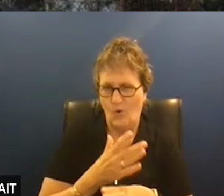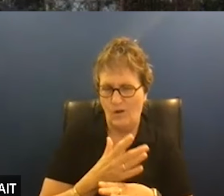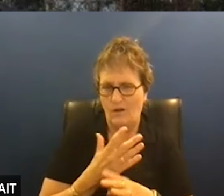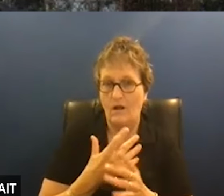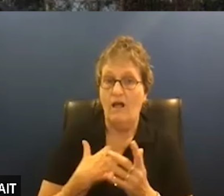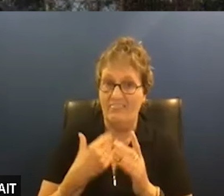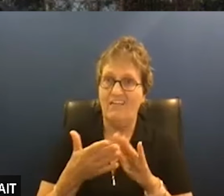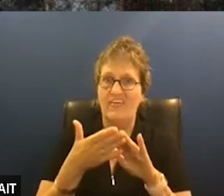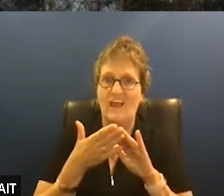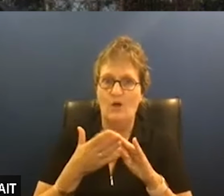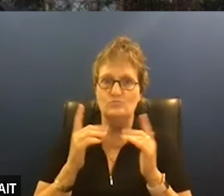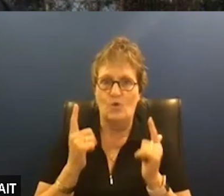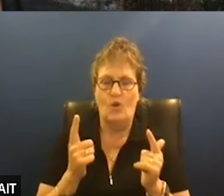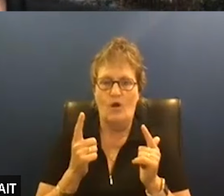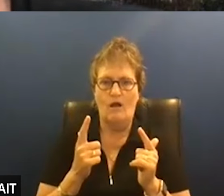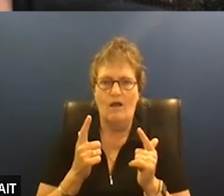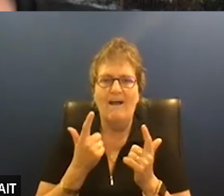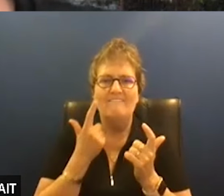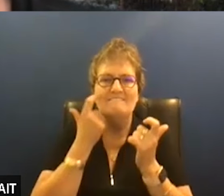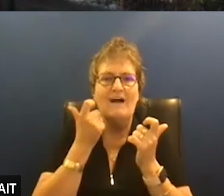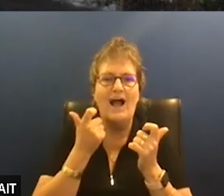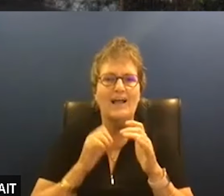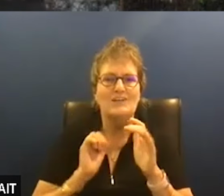think finding your people, I think